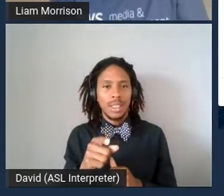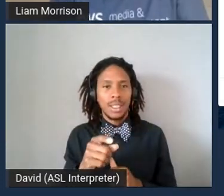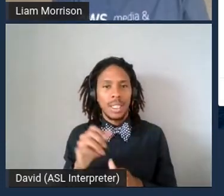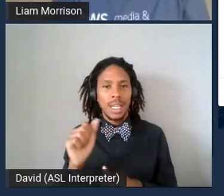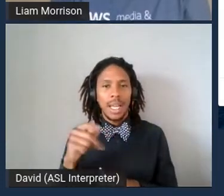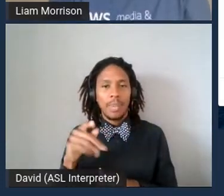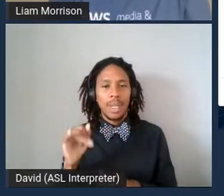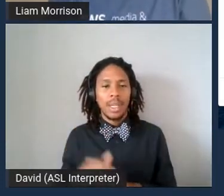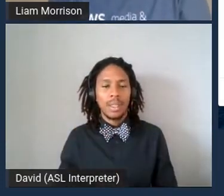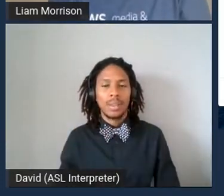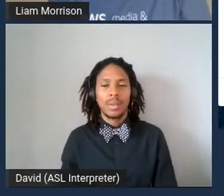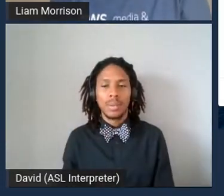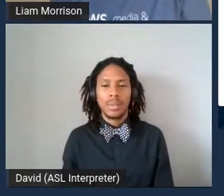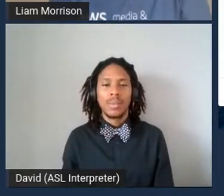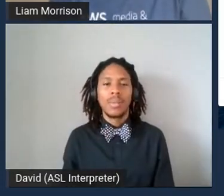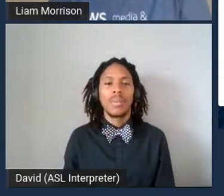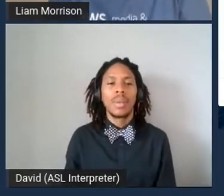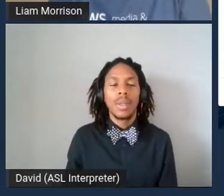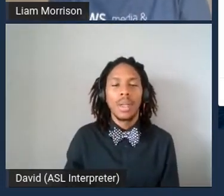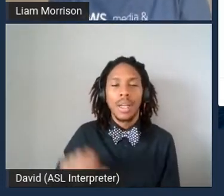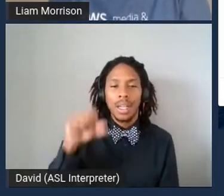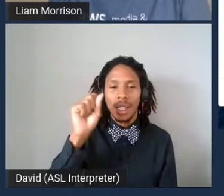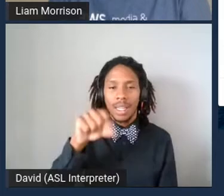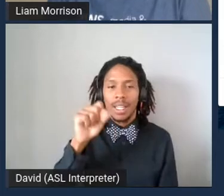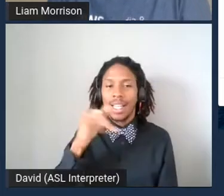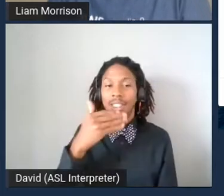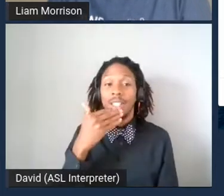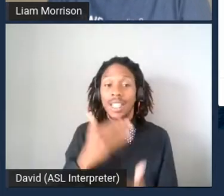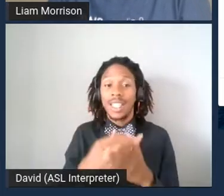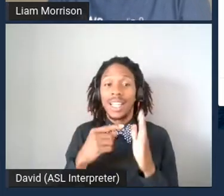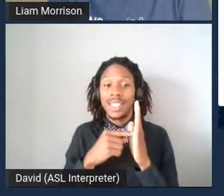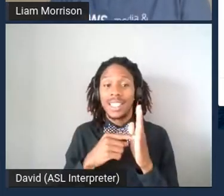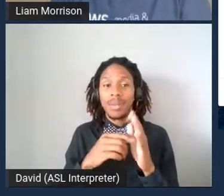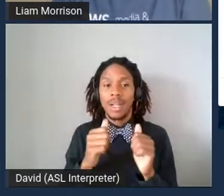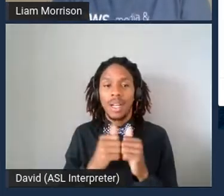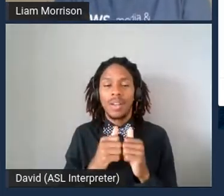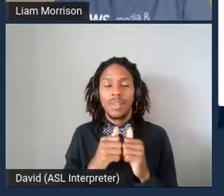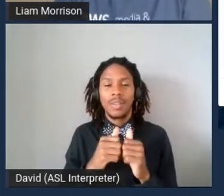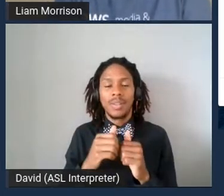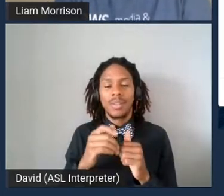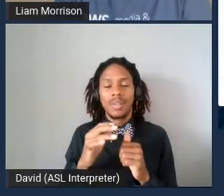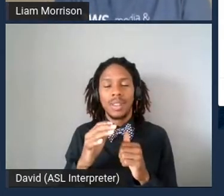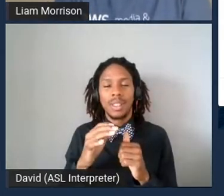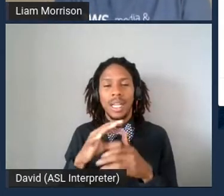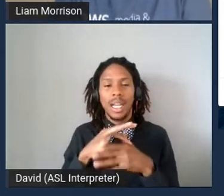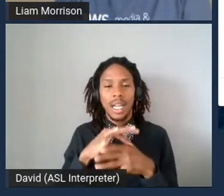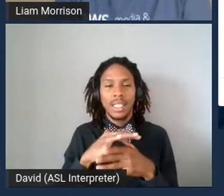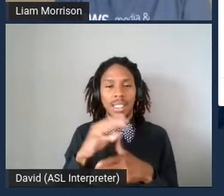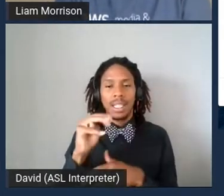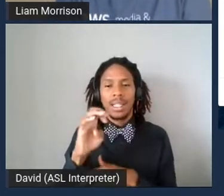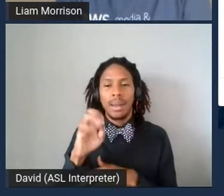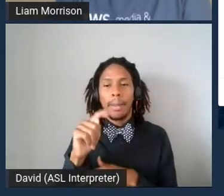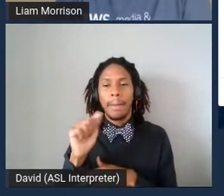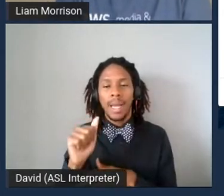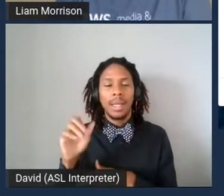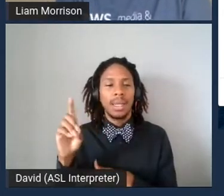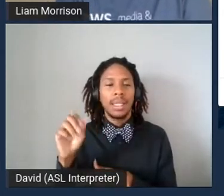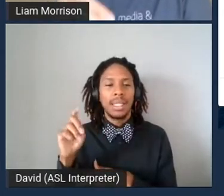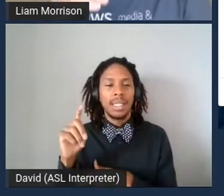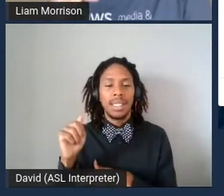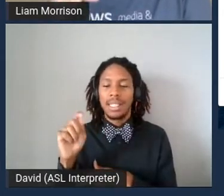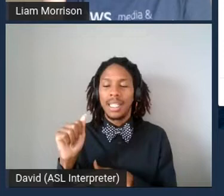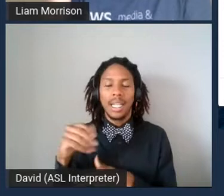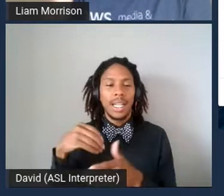APIs. So yeah, that is a great example of content metadata in process. Right.